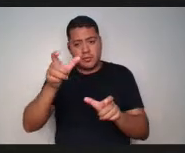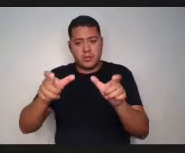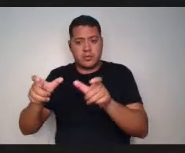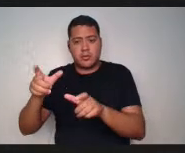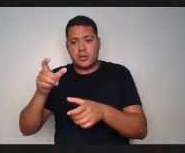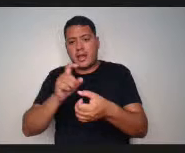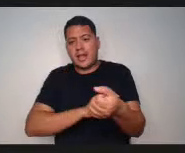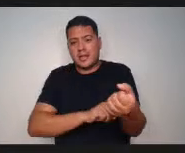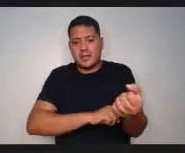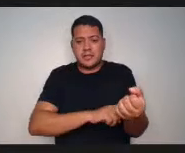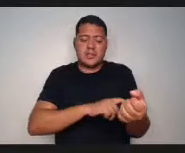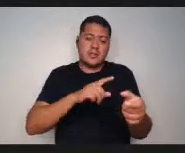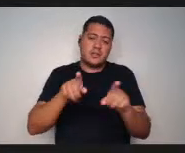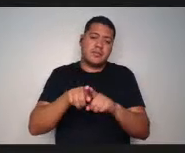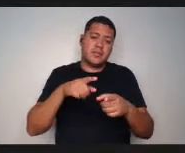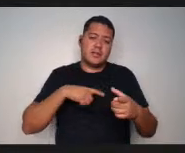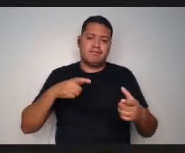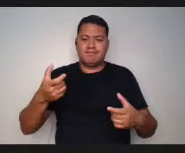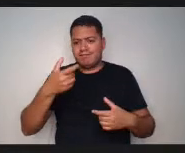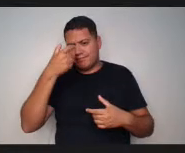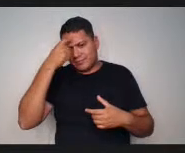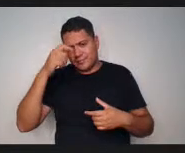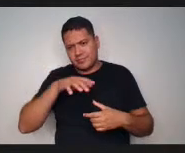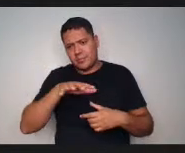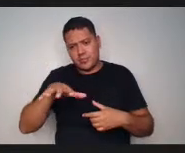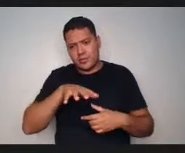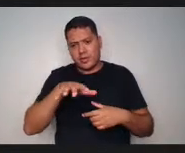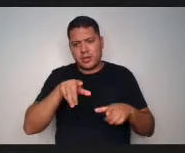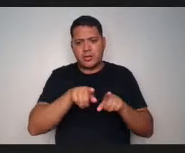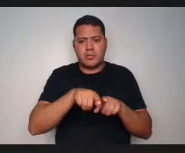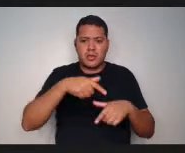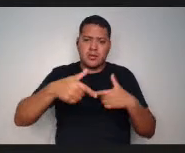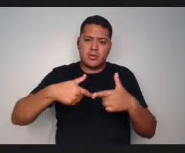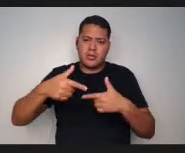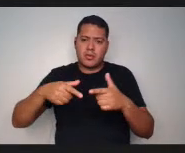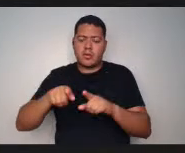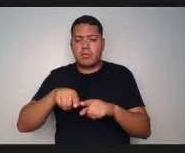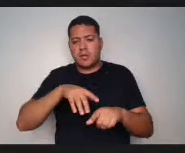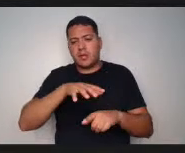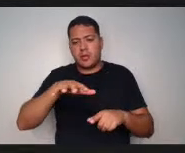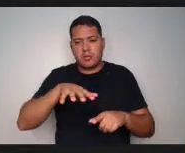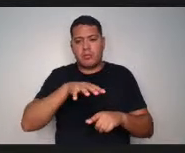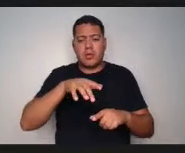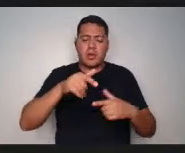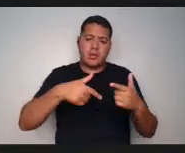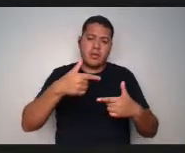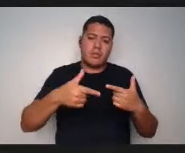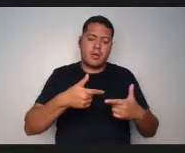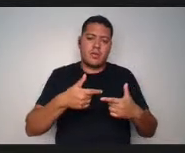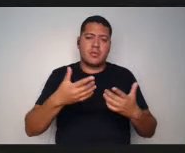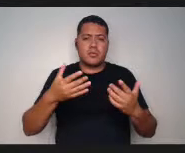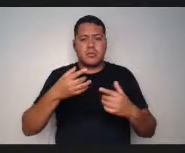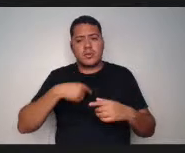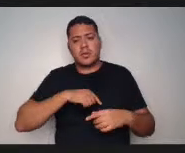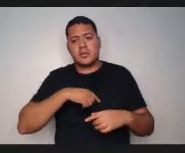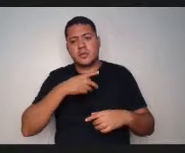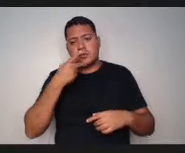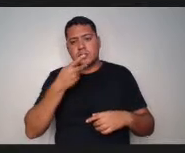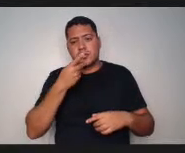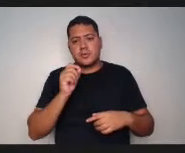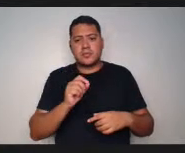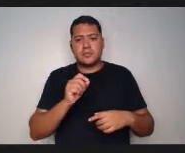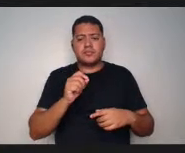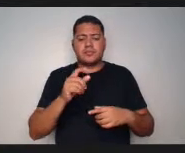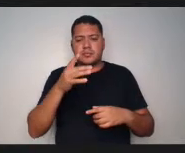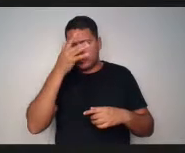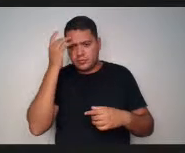in the work environment. When we talk about work stress in our field, we're talking about stressors, the sources of stress. And we really